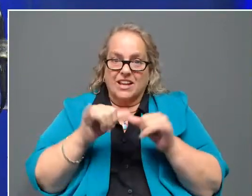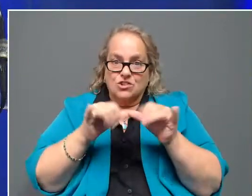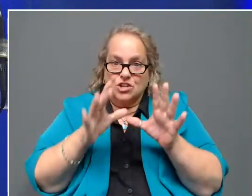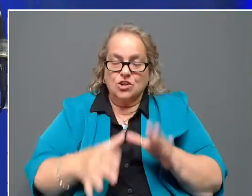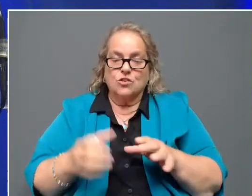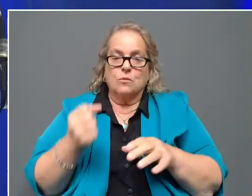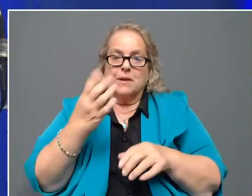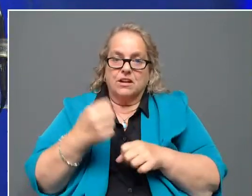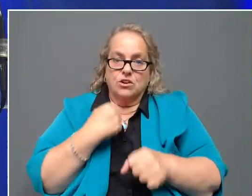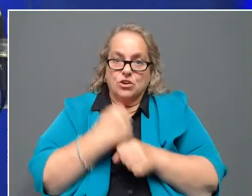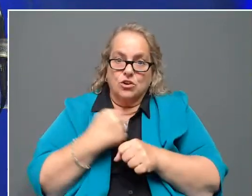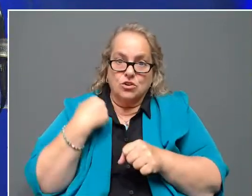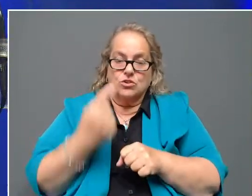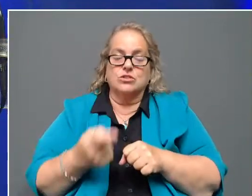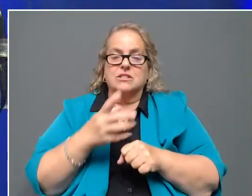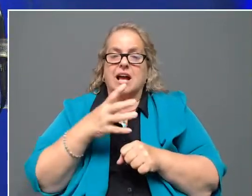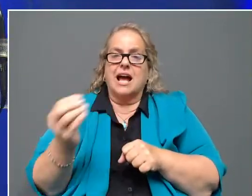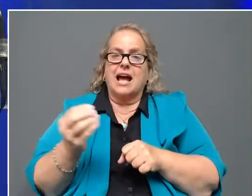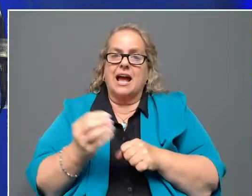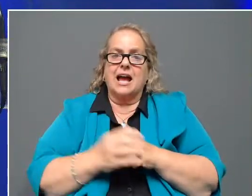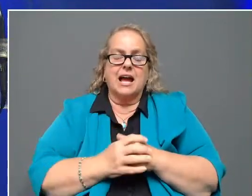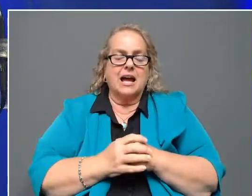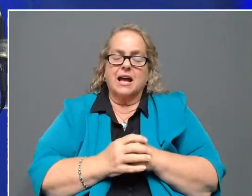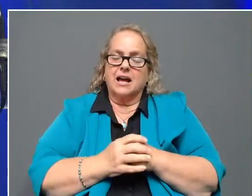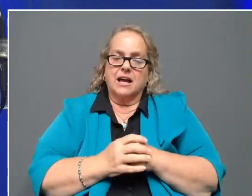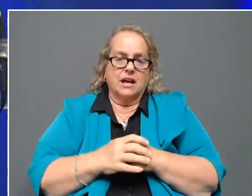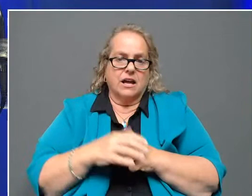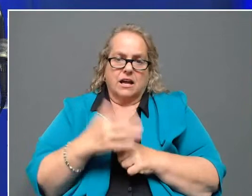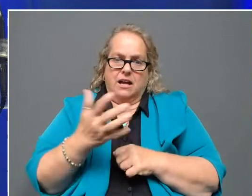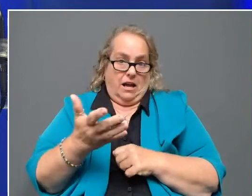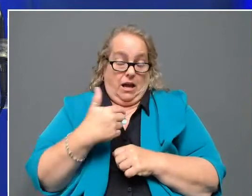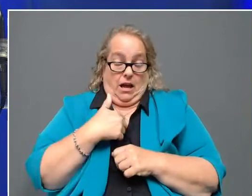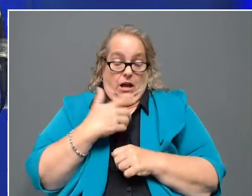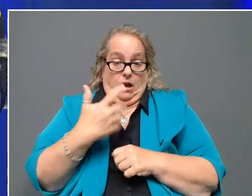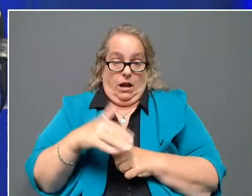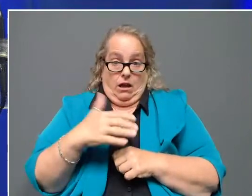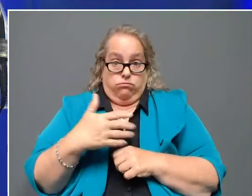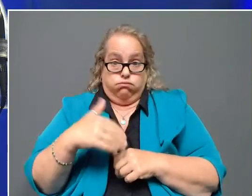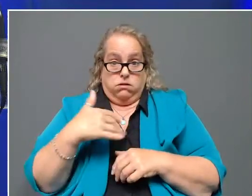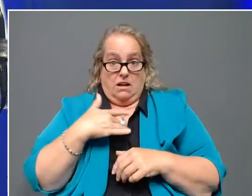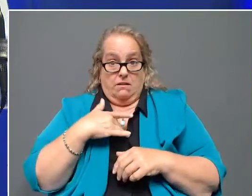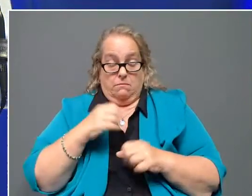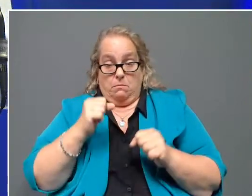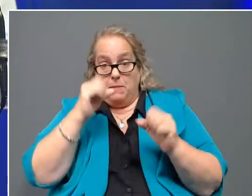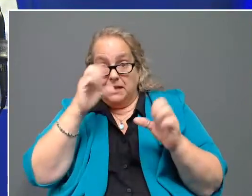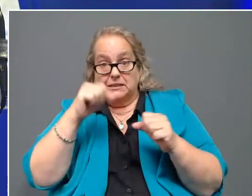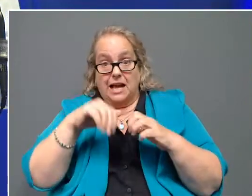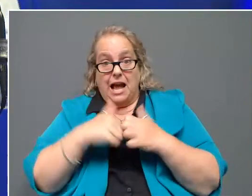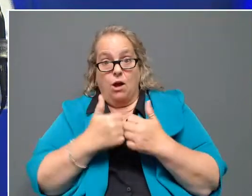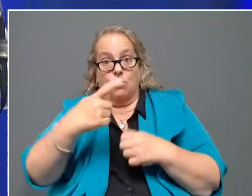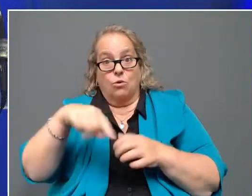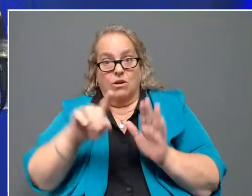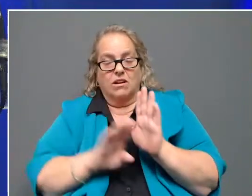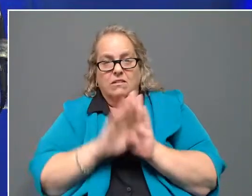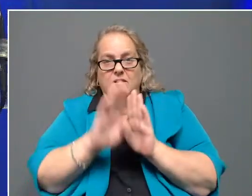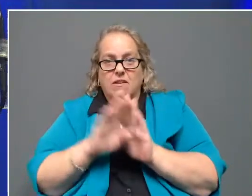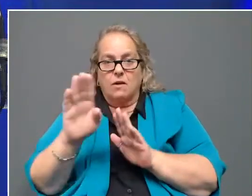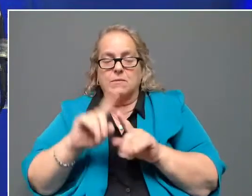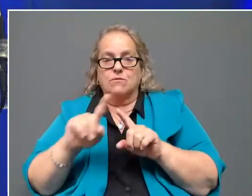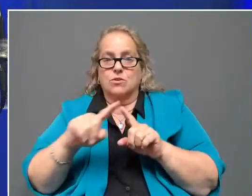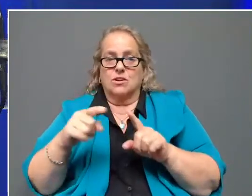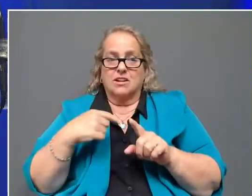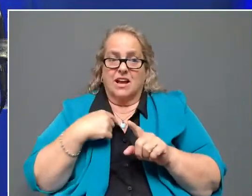and I'm just amazed at what they come up with. When I was growing up, the most state-of-the-art aspect